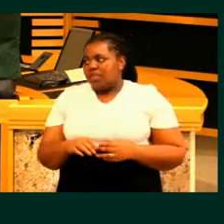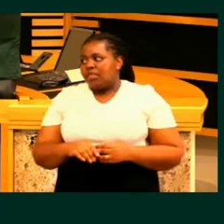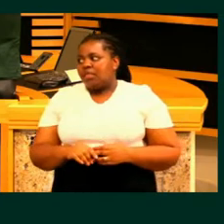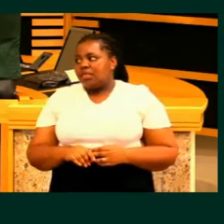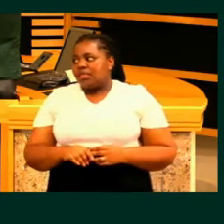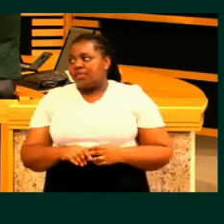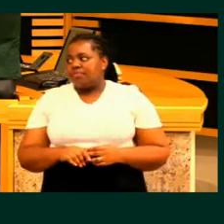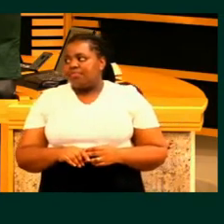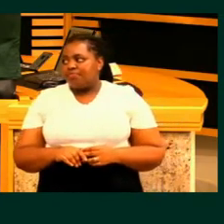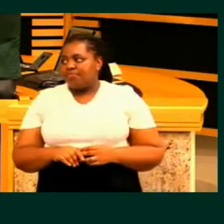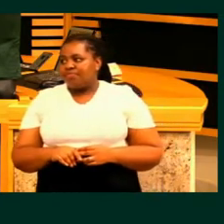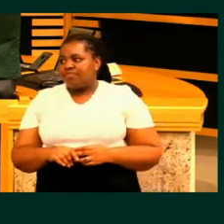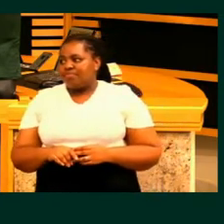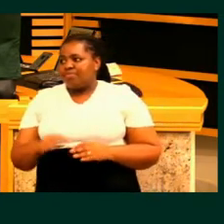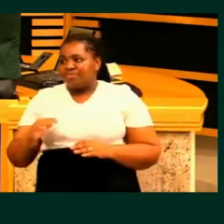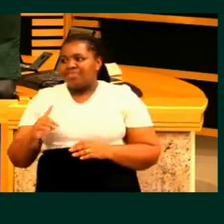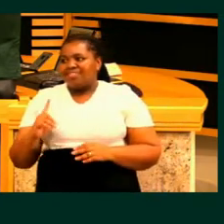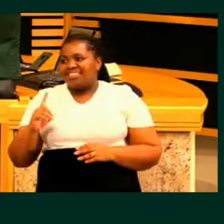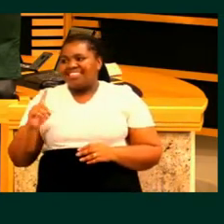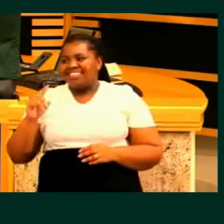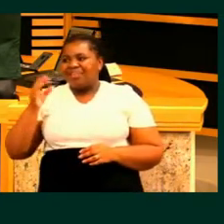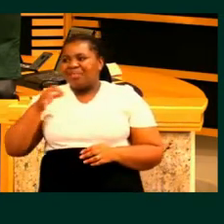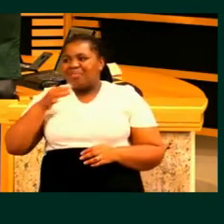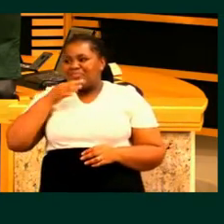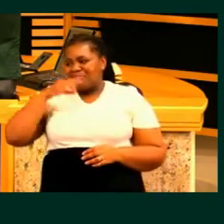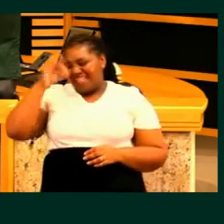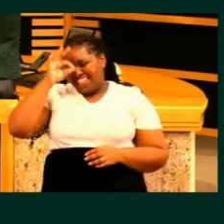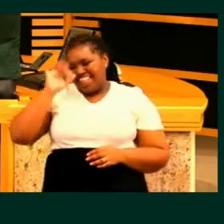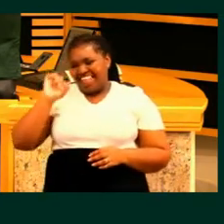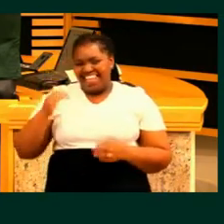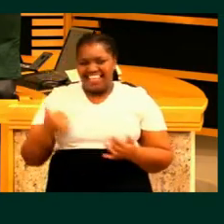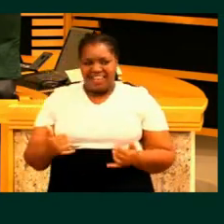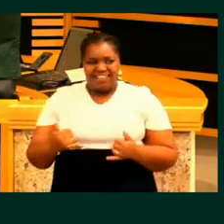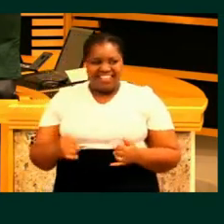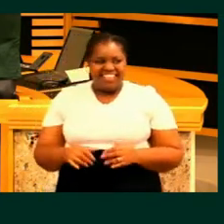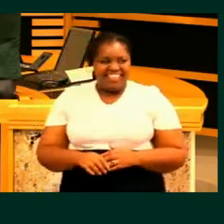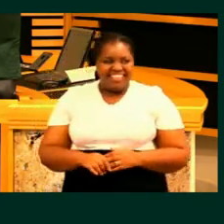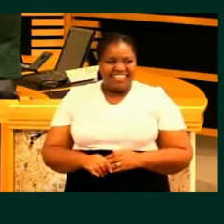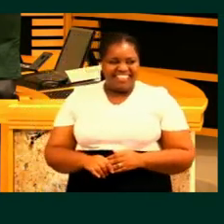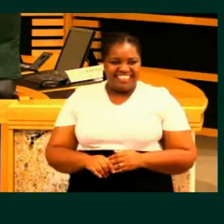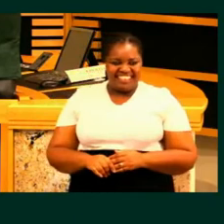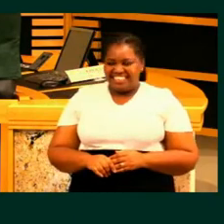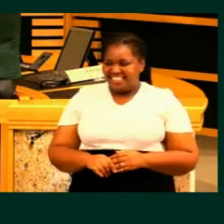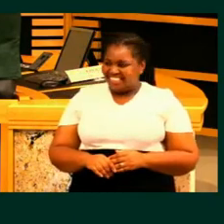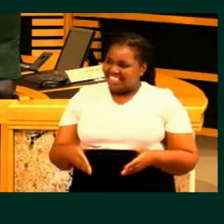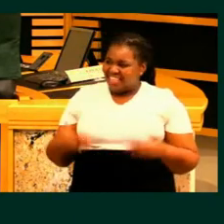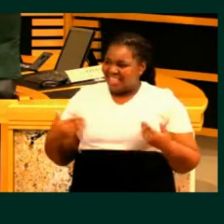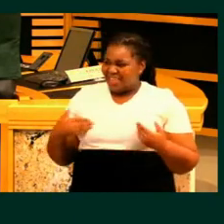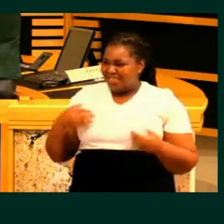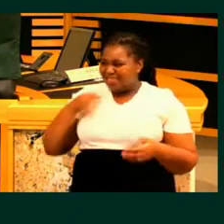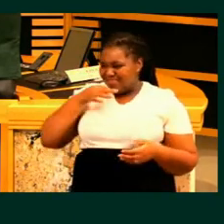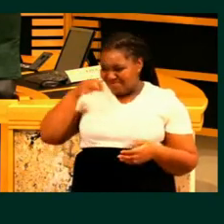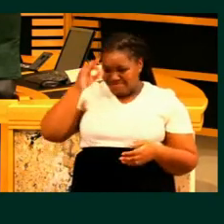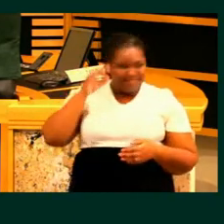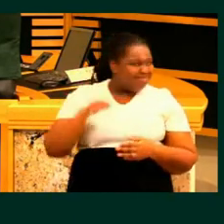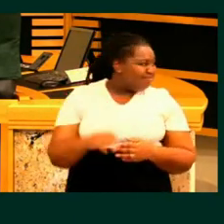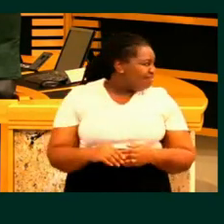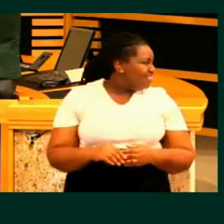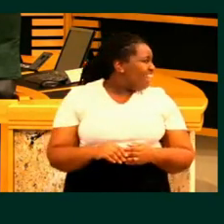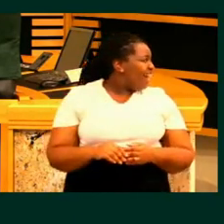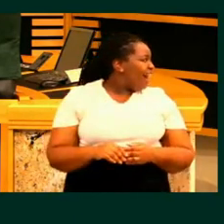a years older today it's his birthday happy birthday honorable